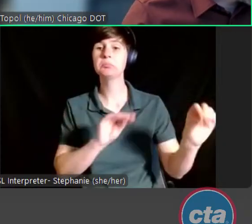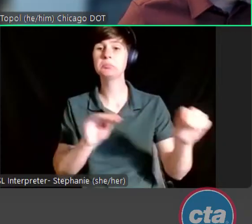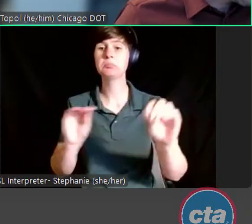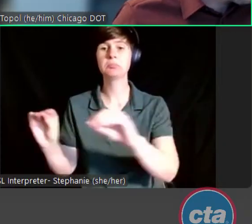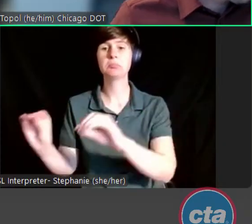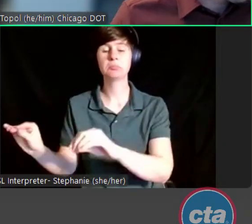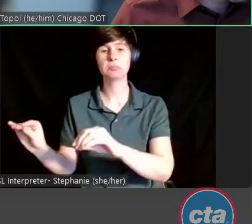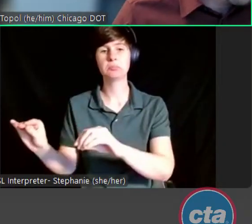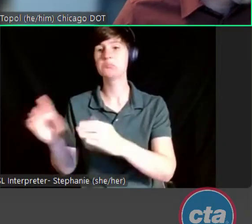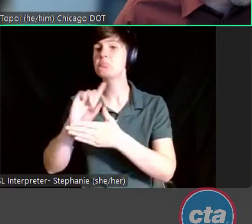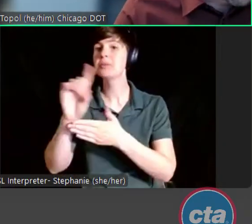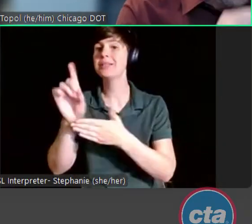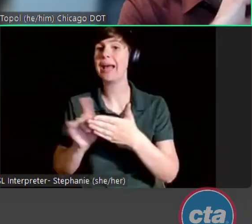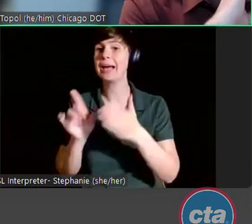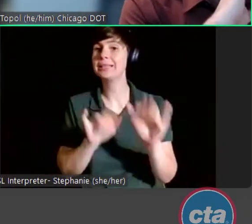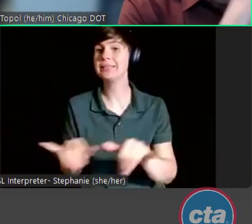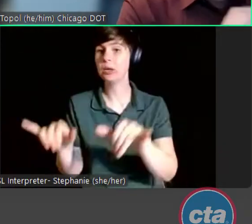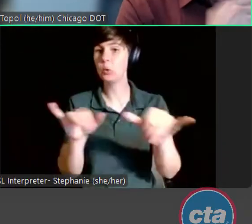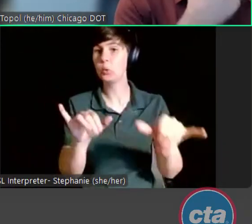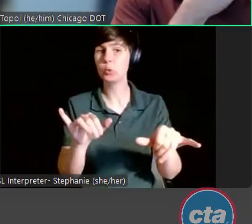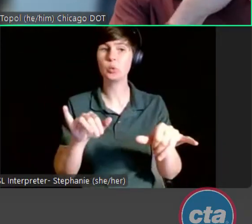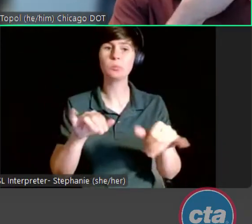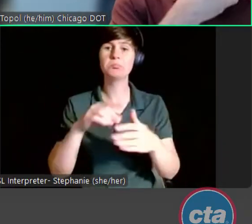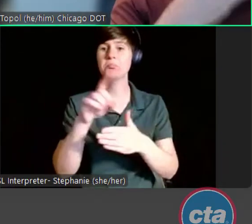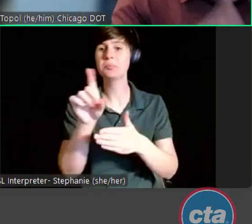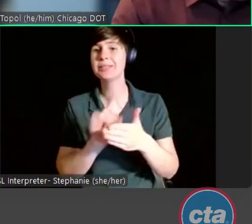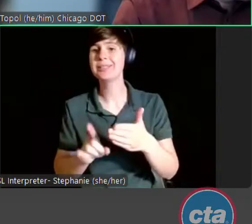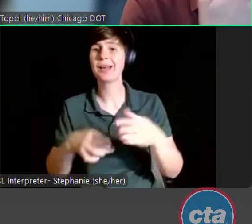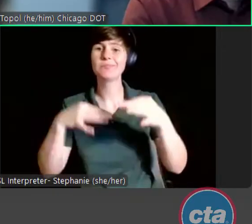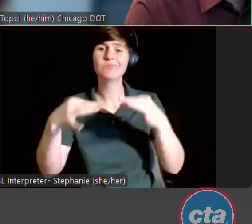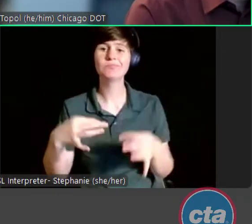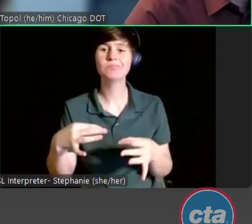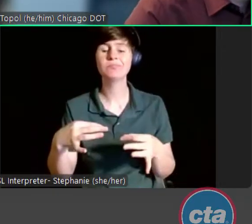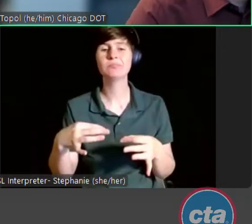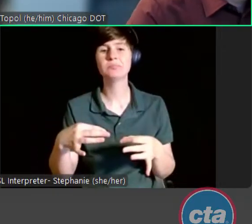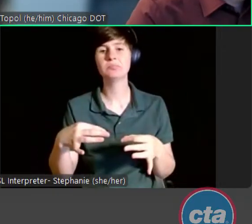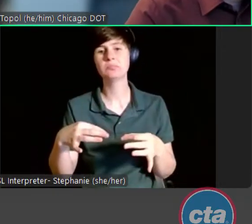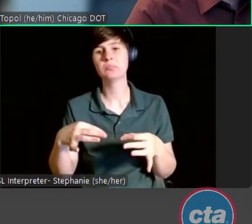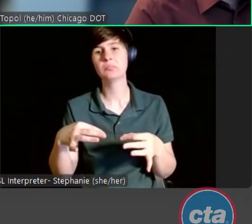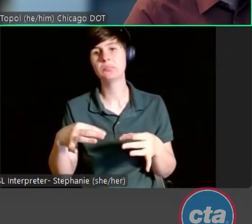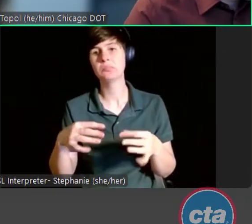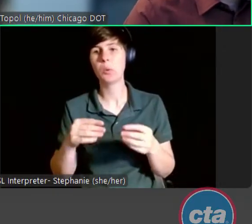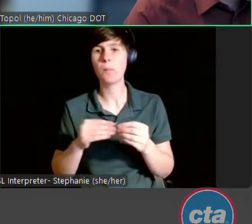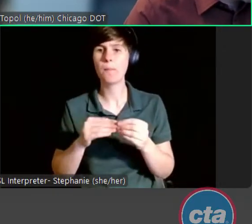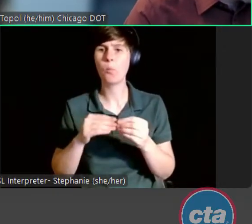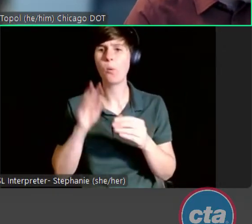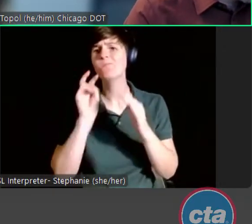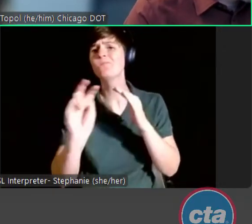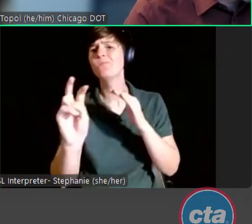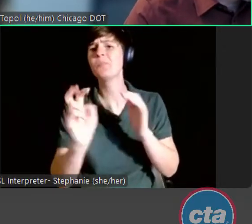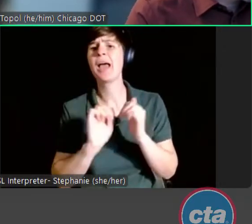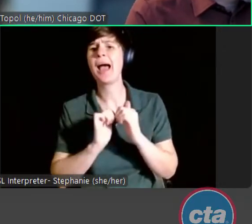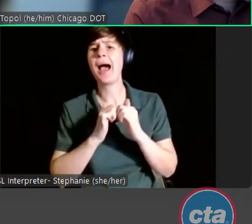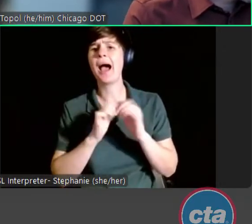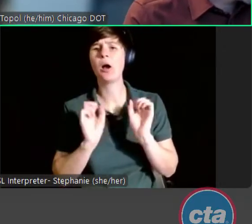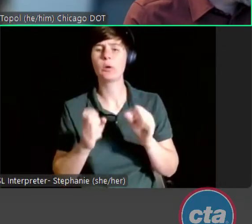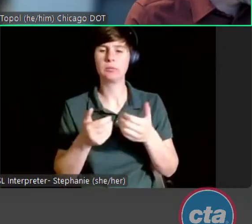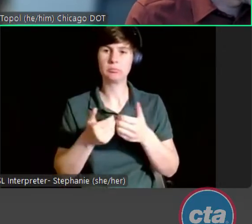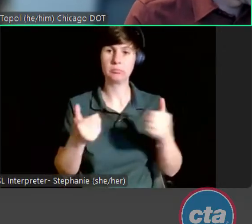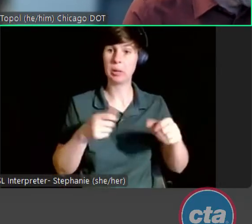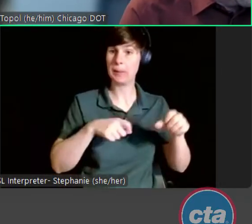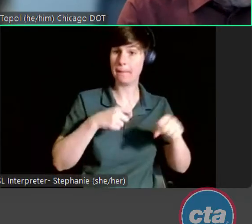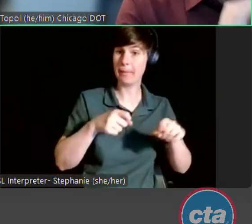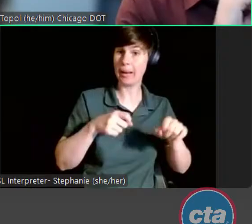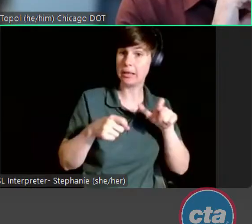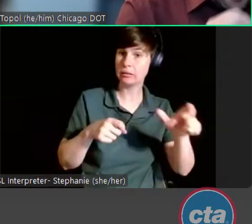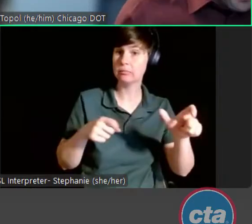putting out design standards and design manuals that kind of are pushing forward, kind of looking at how do we separate bike space from pedestrian